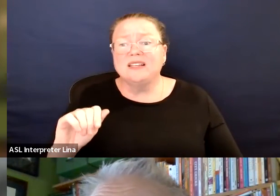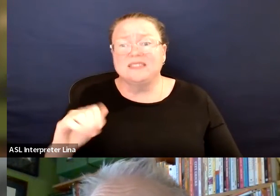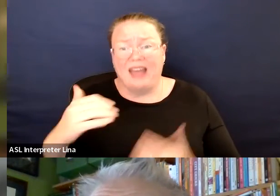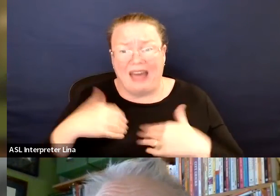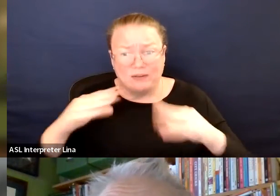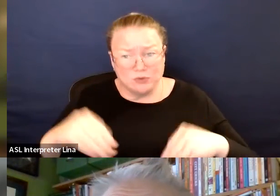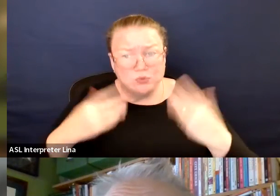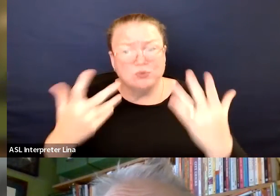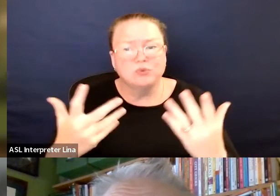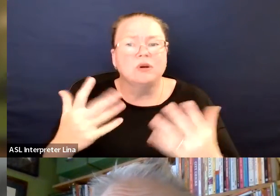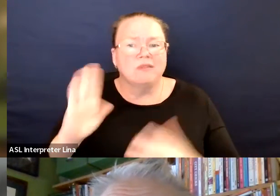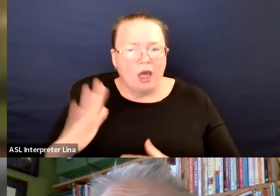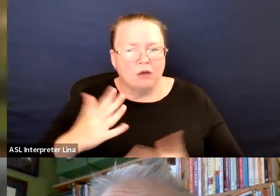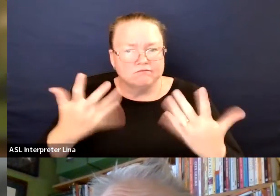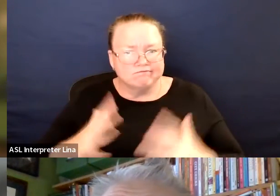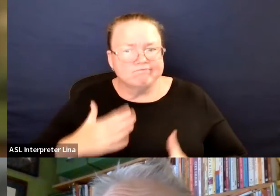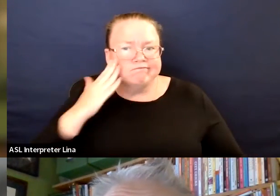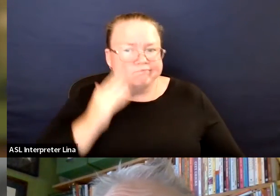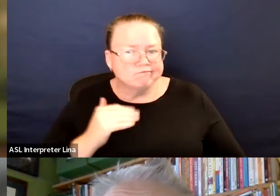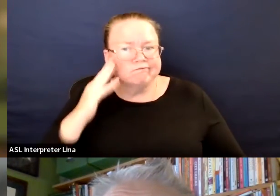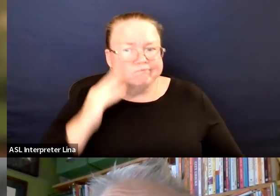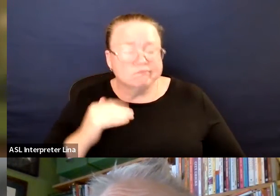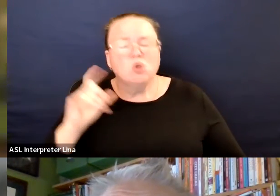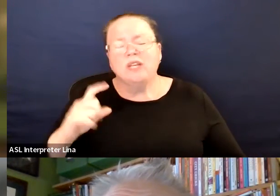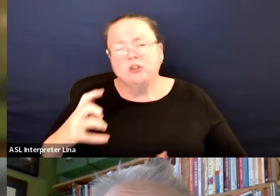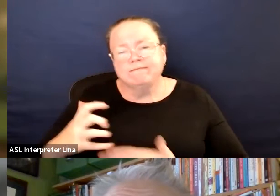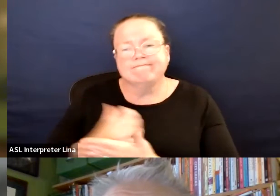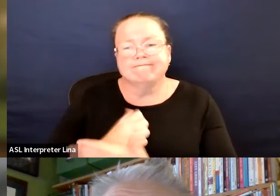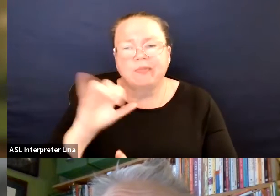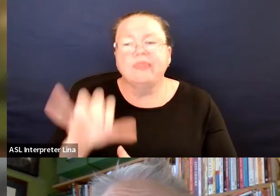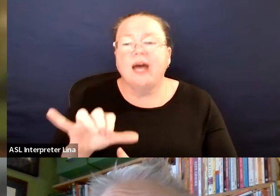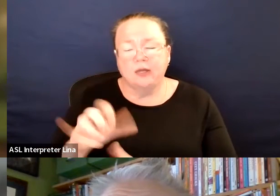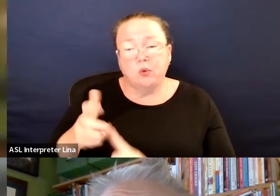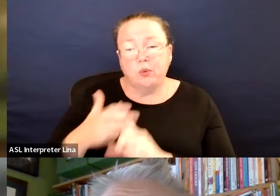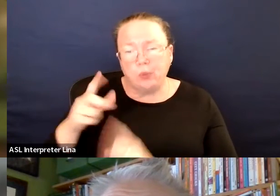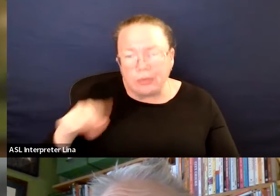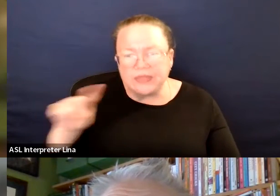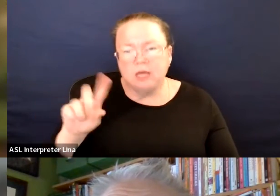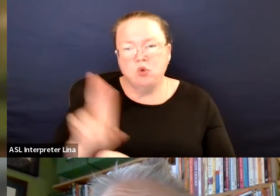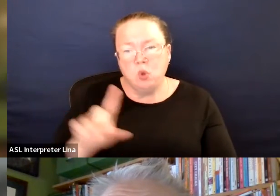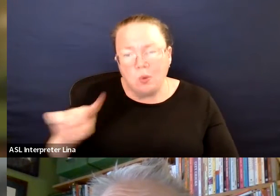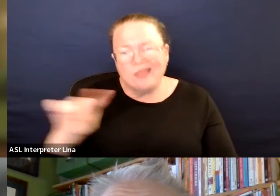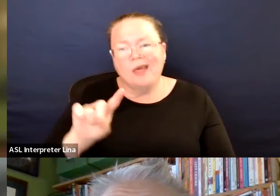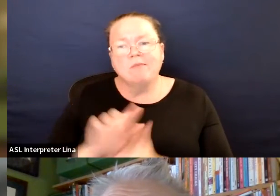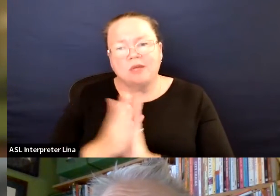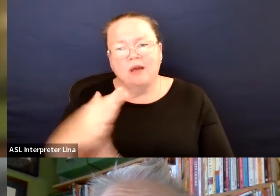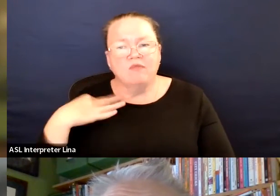lived experience. So we need to take advantage of that, and we need to recruit them and use them as volunteers.